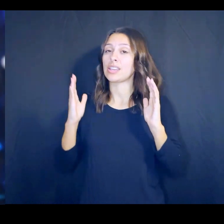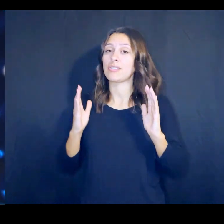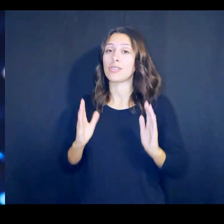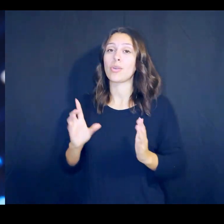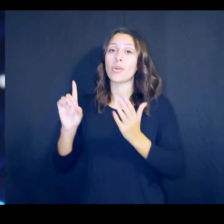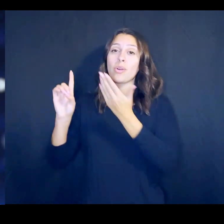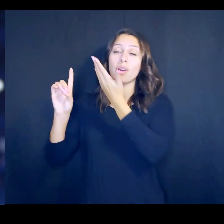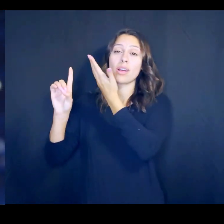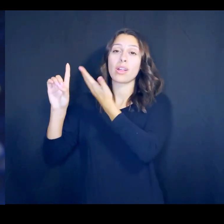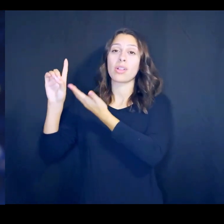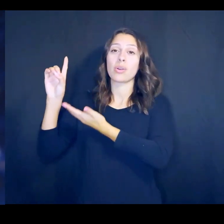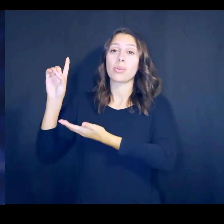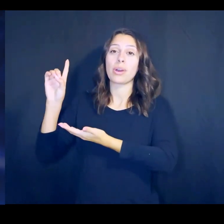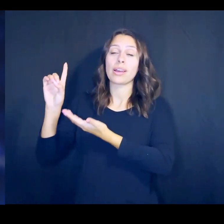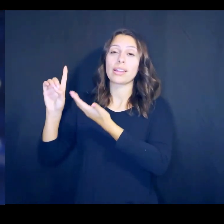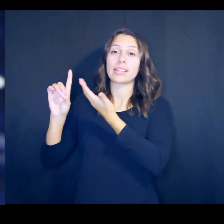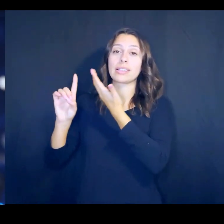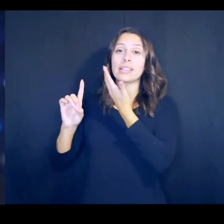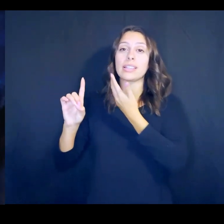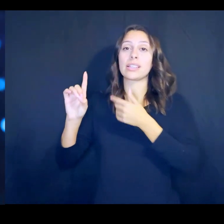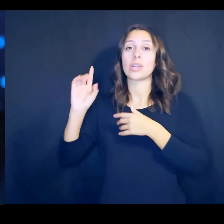my.